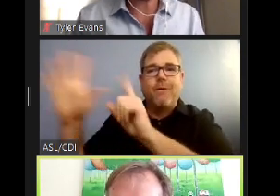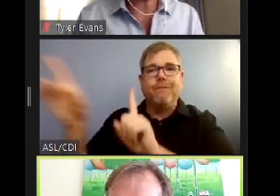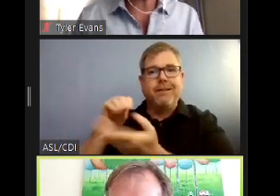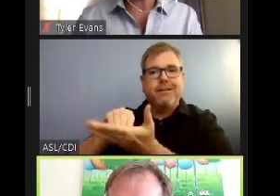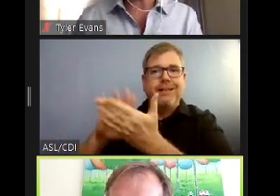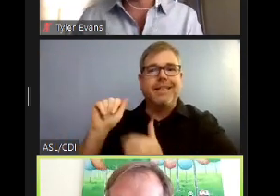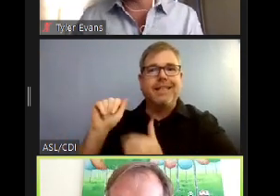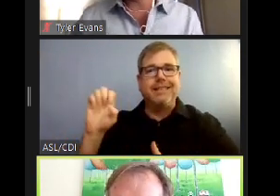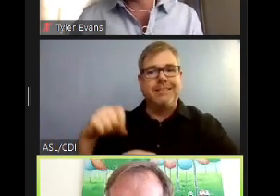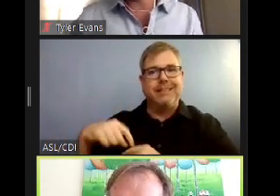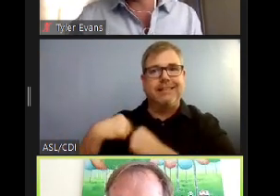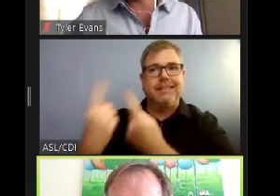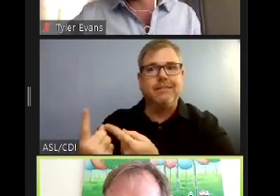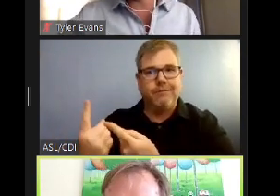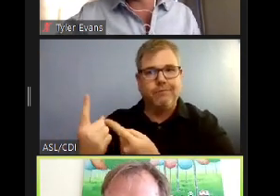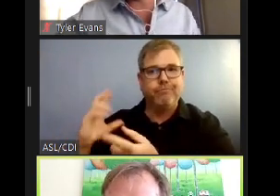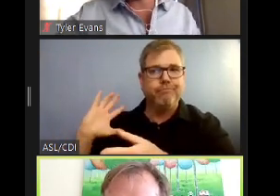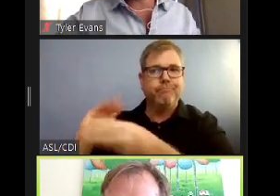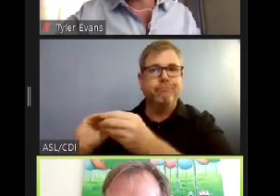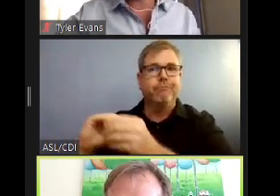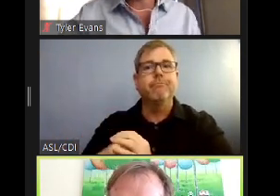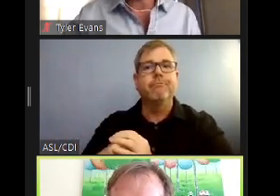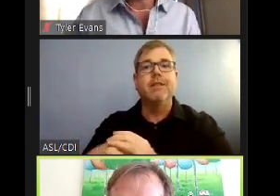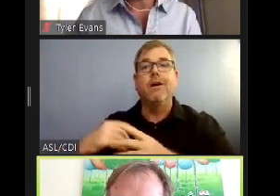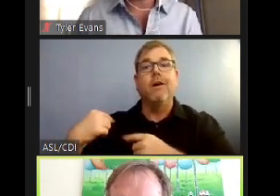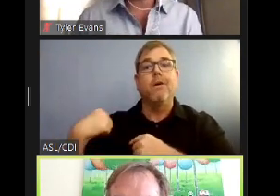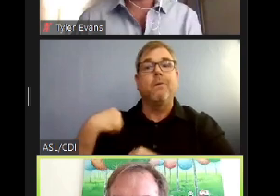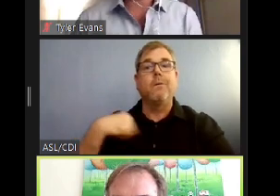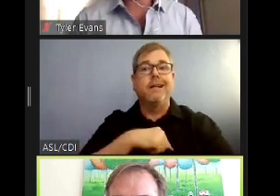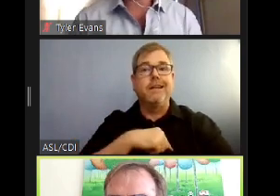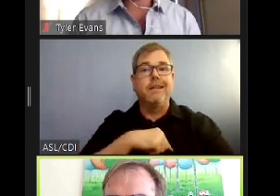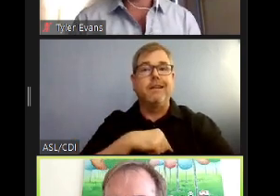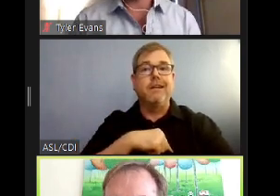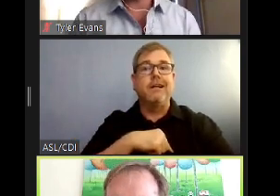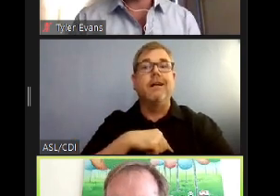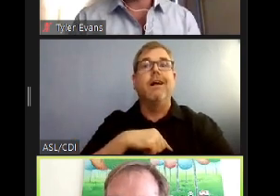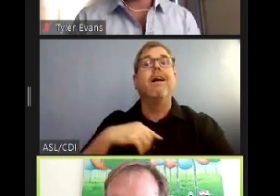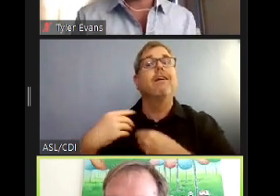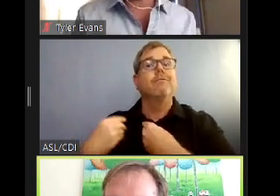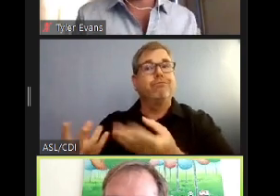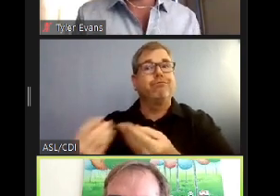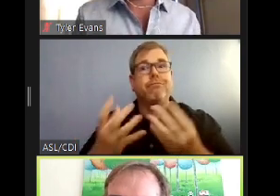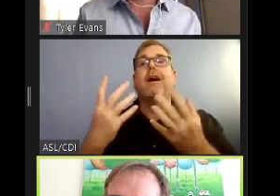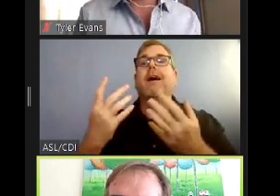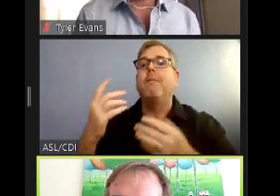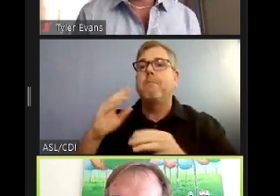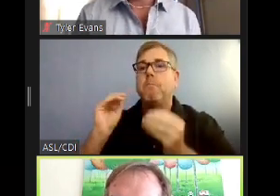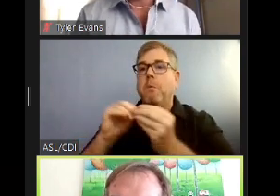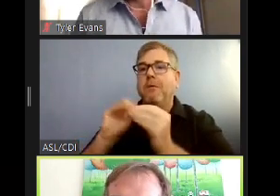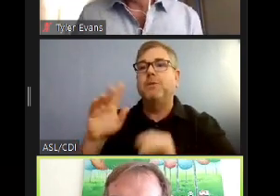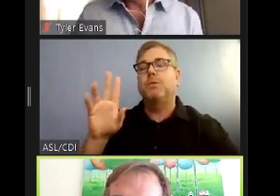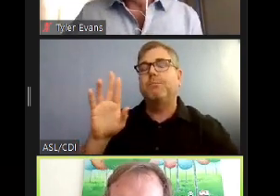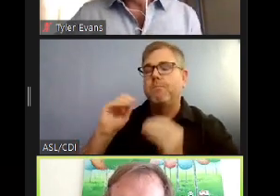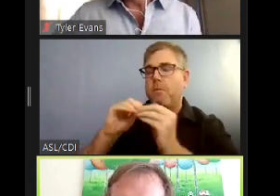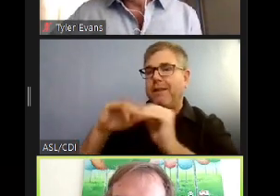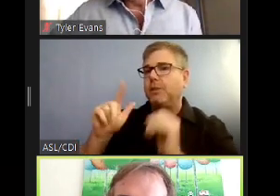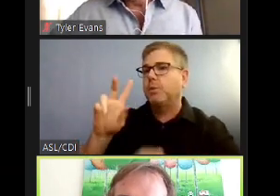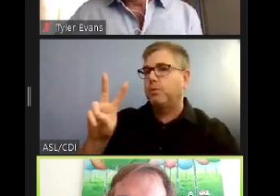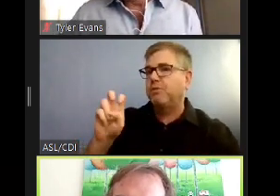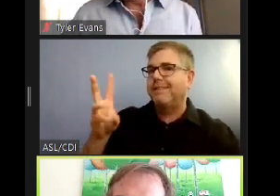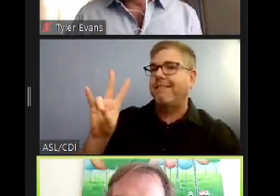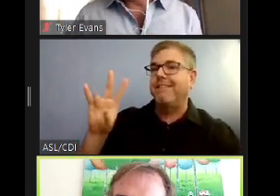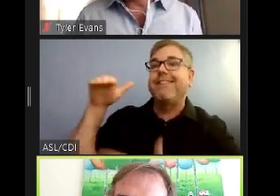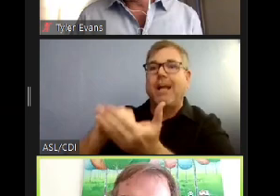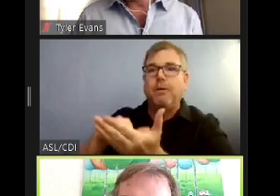over 267,000 residents. 251 have been hospitalized. We've had 115 total deaths